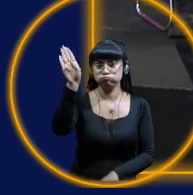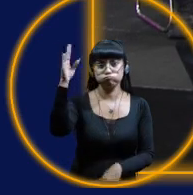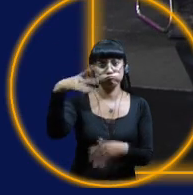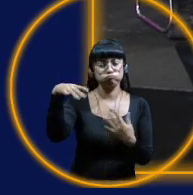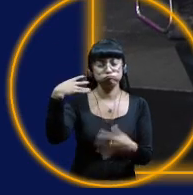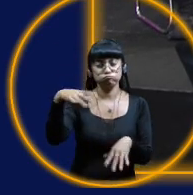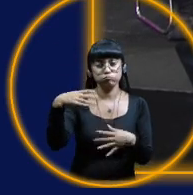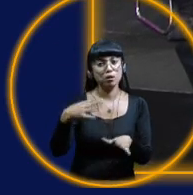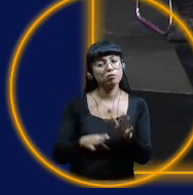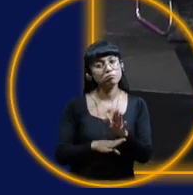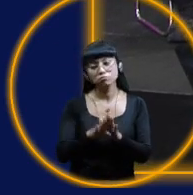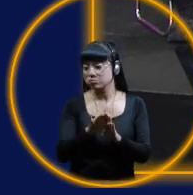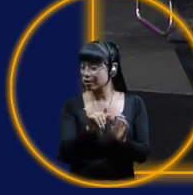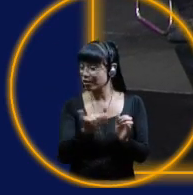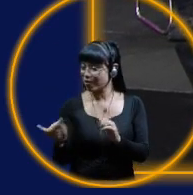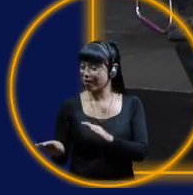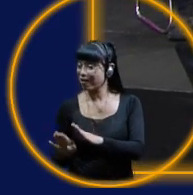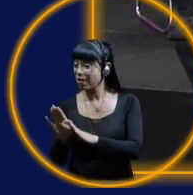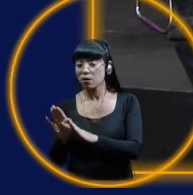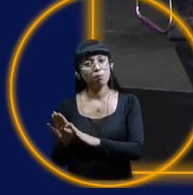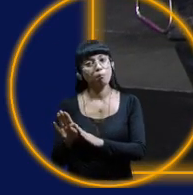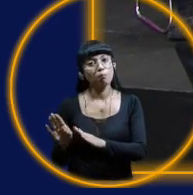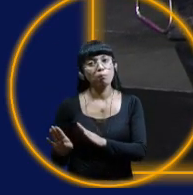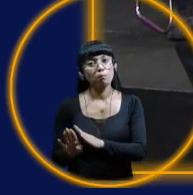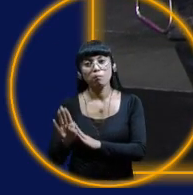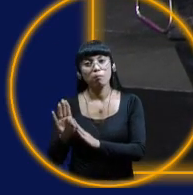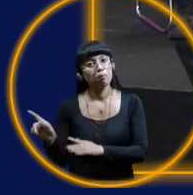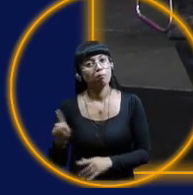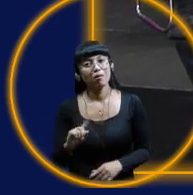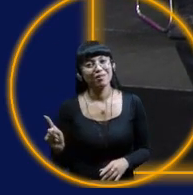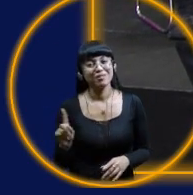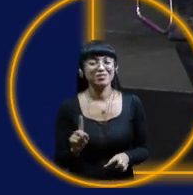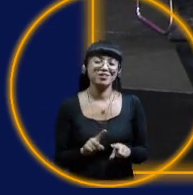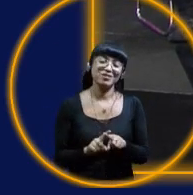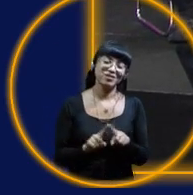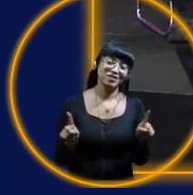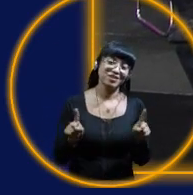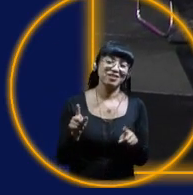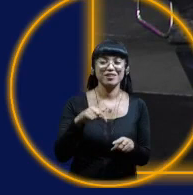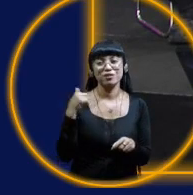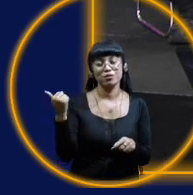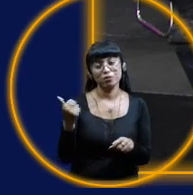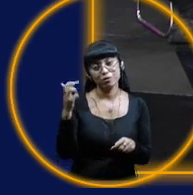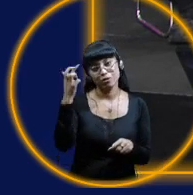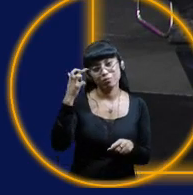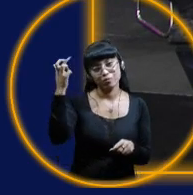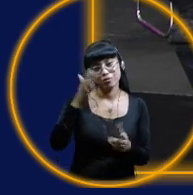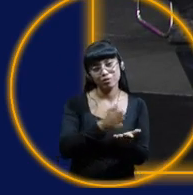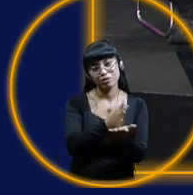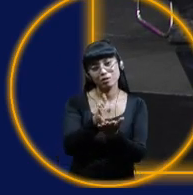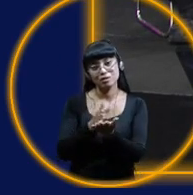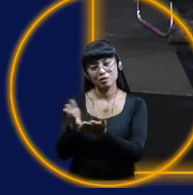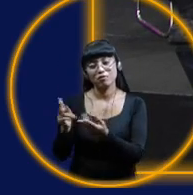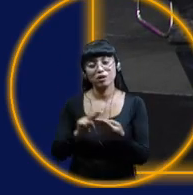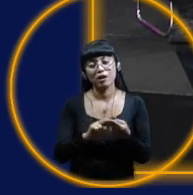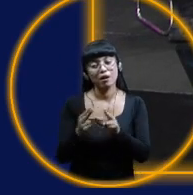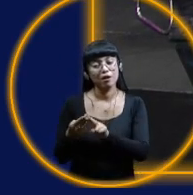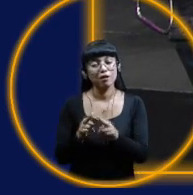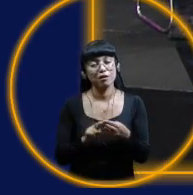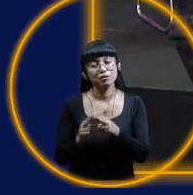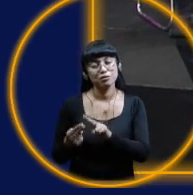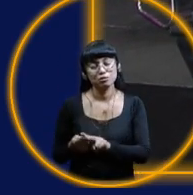cool. And it's not that different from any other career. It's all about relationships. So you should be